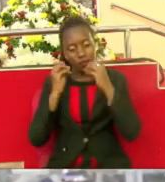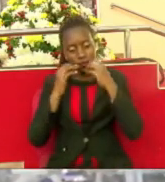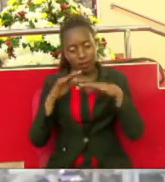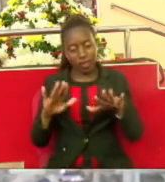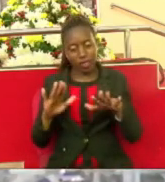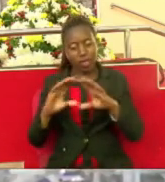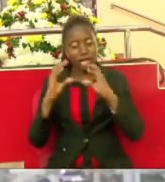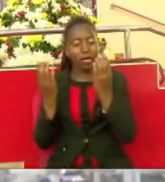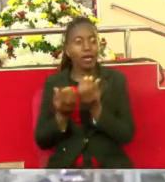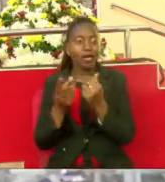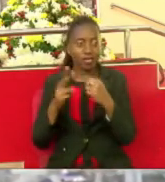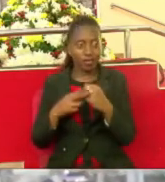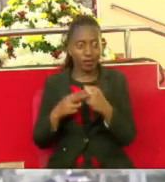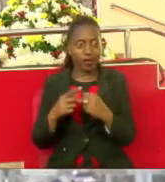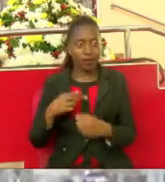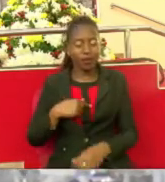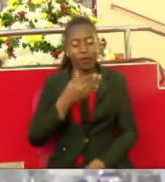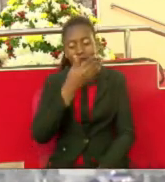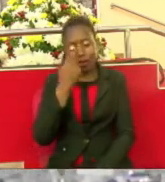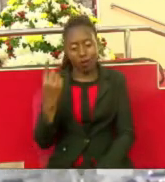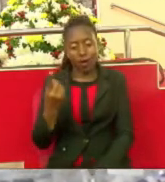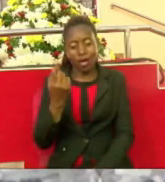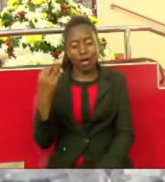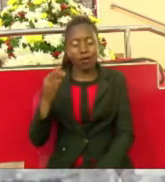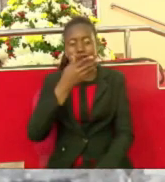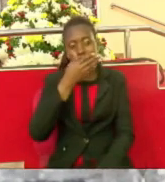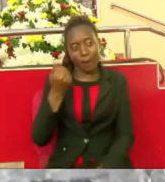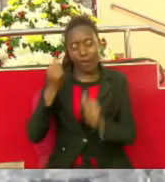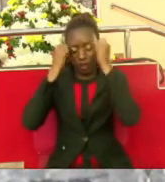I was one of the best students in that school.